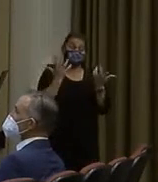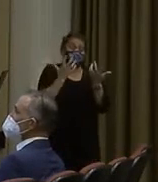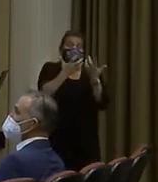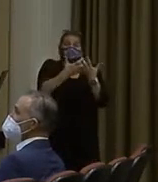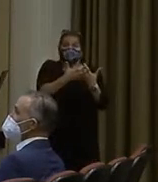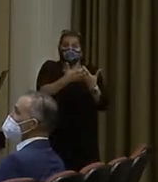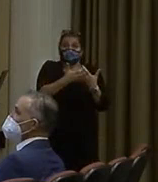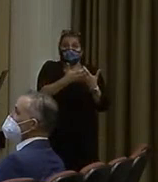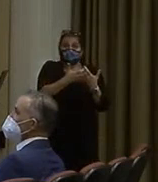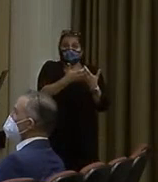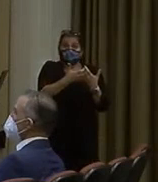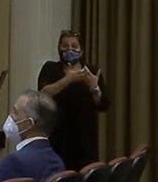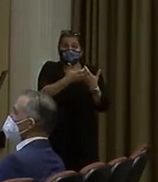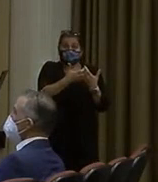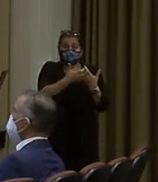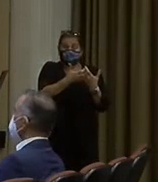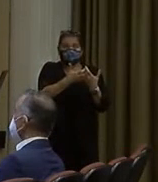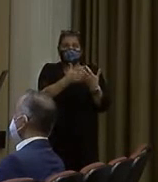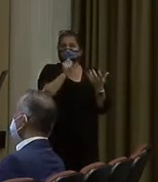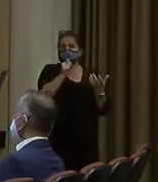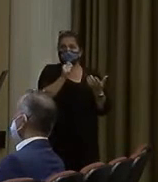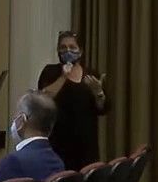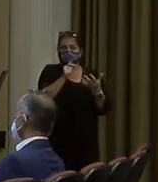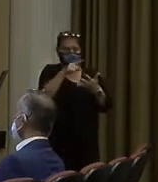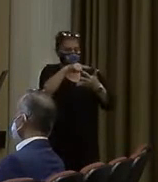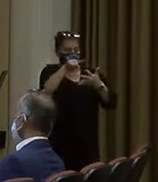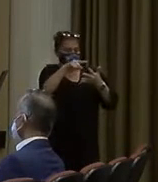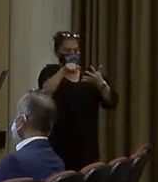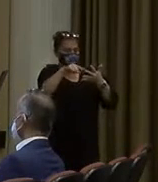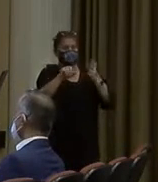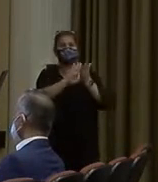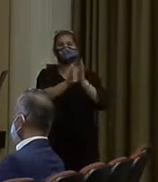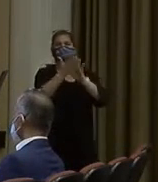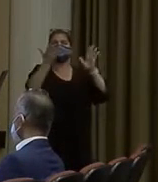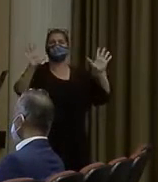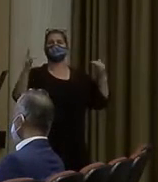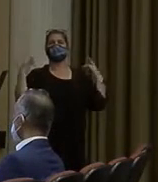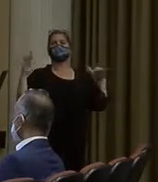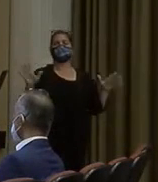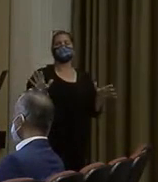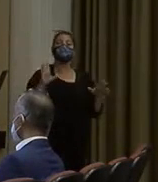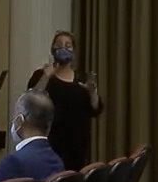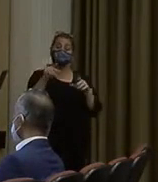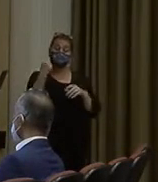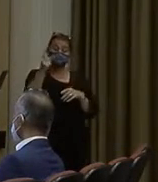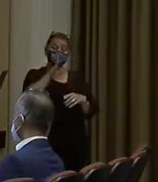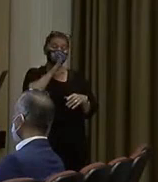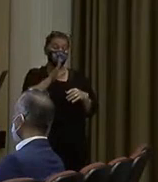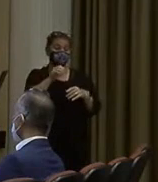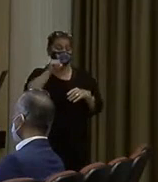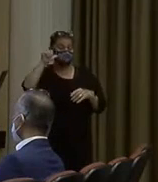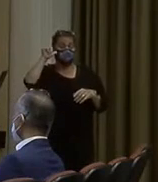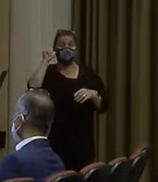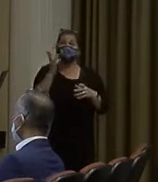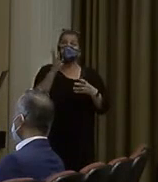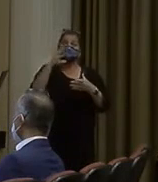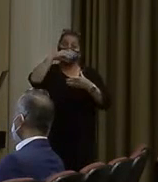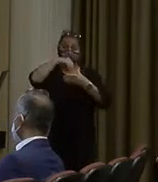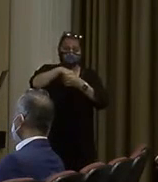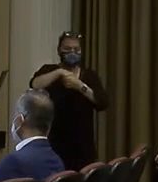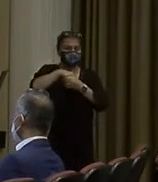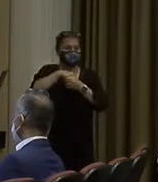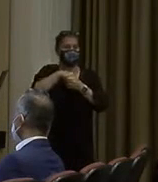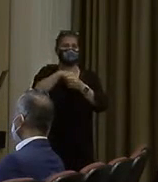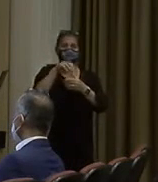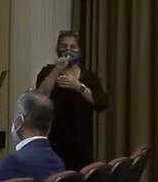compliance is not accessibility. It's not a checklist. And, you know, one of the speakers yesterday was engaged in